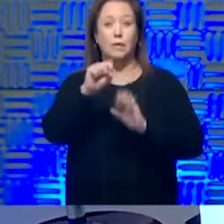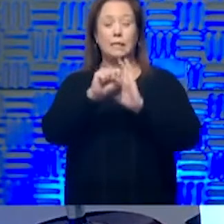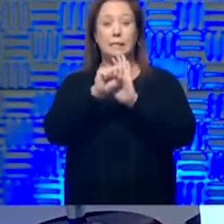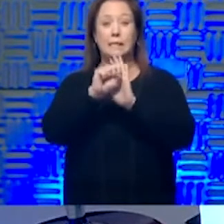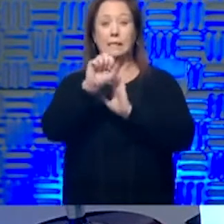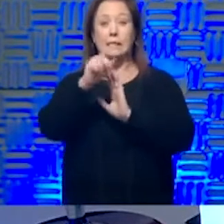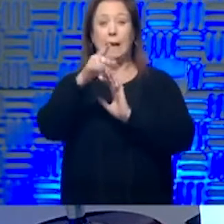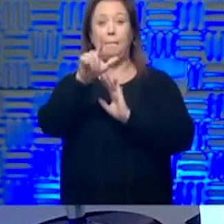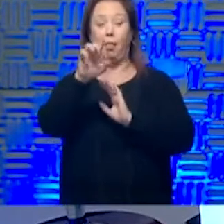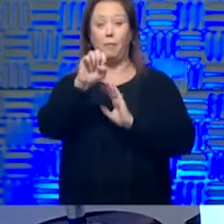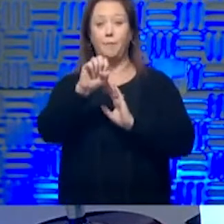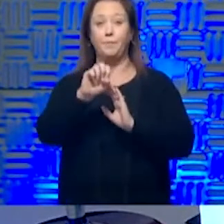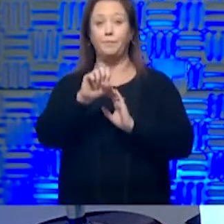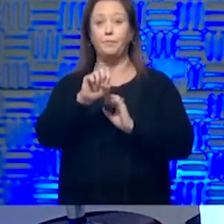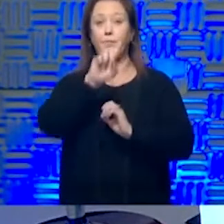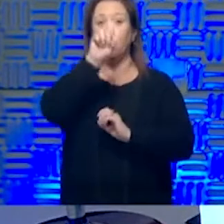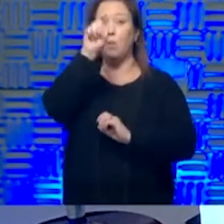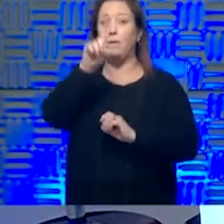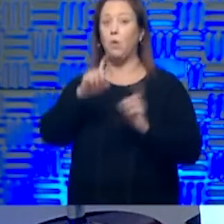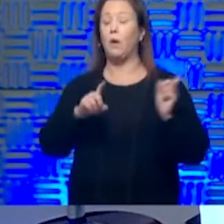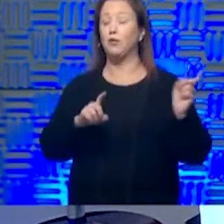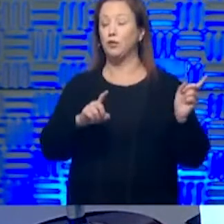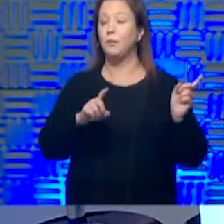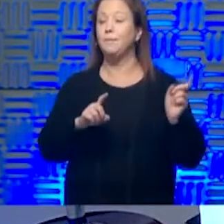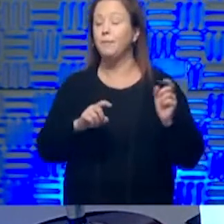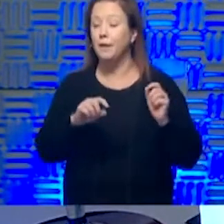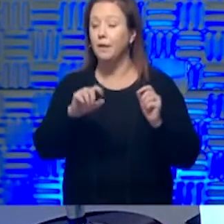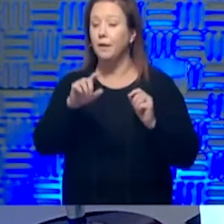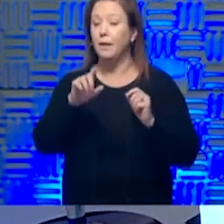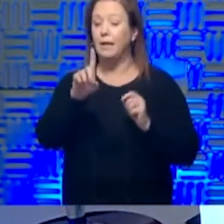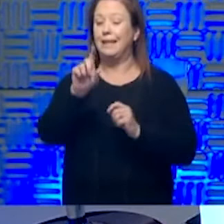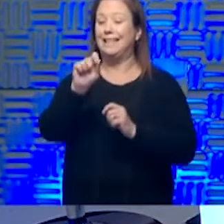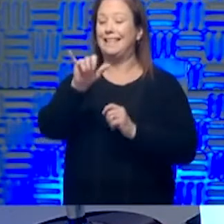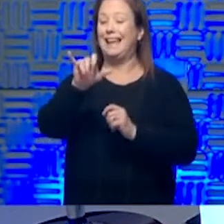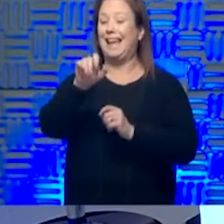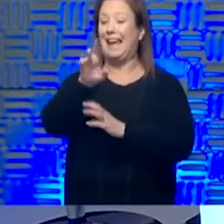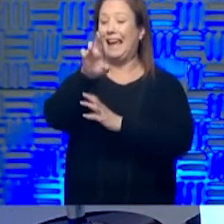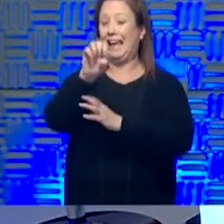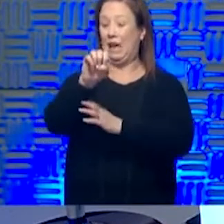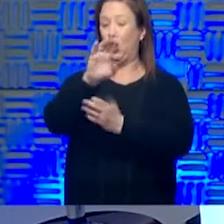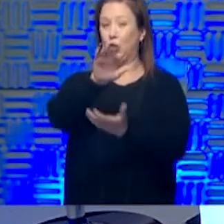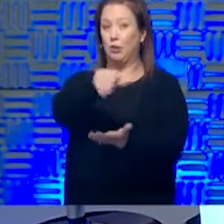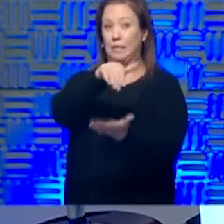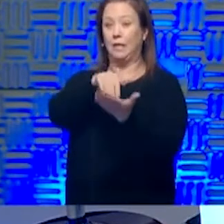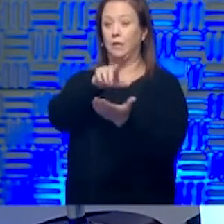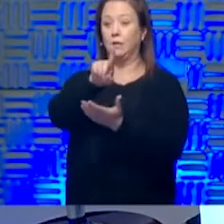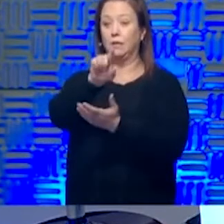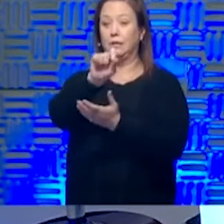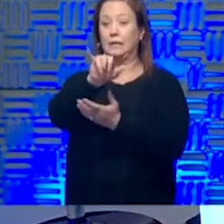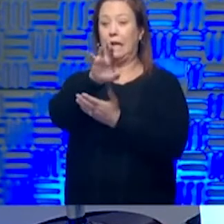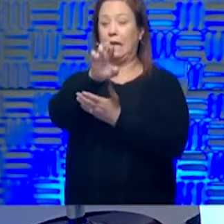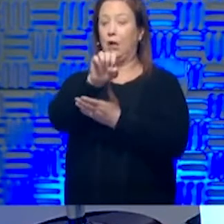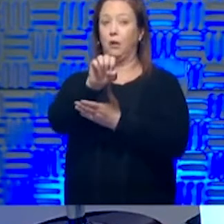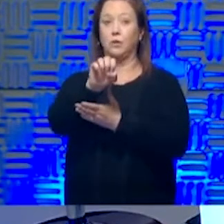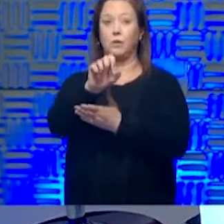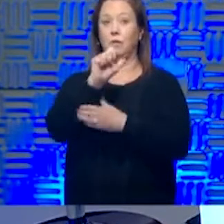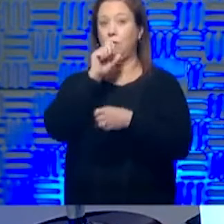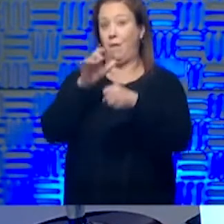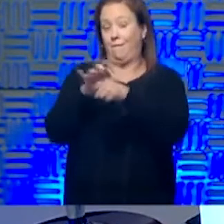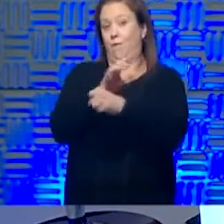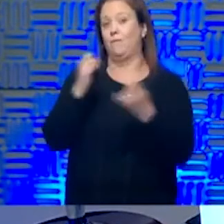We have a question that has come into me about daycares. They're saying that, they're not very